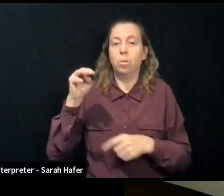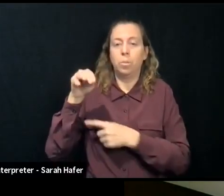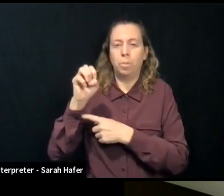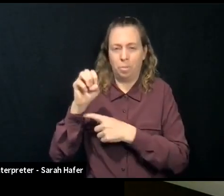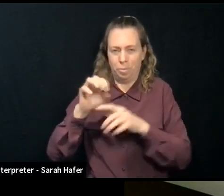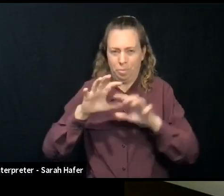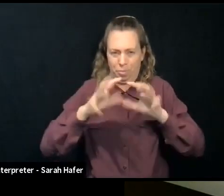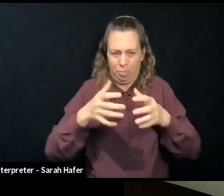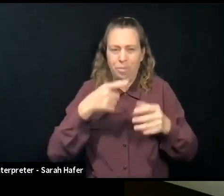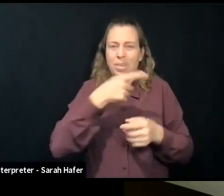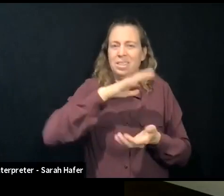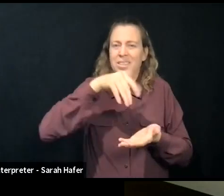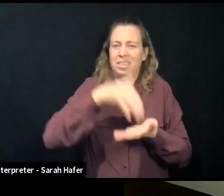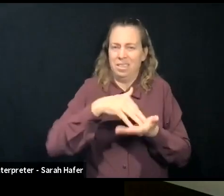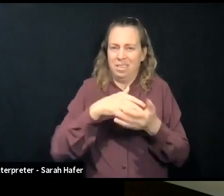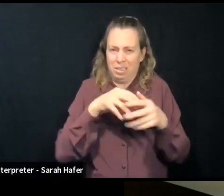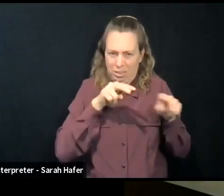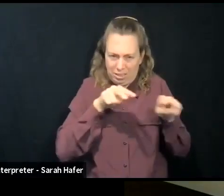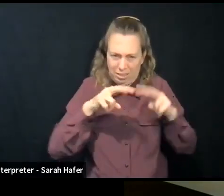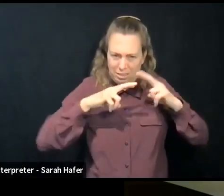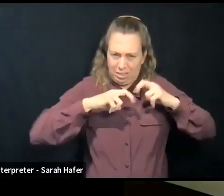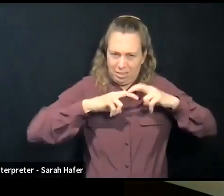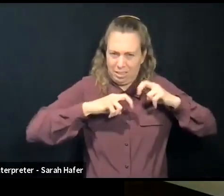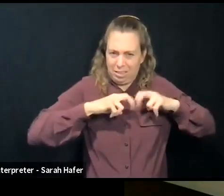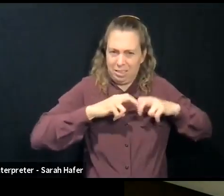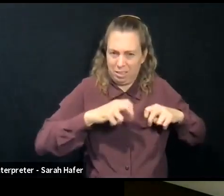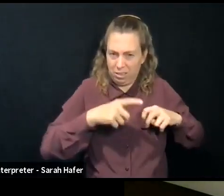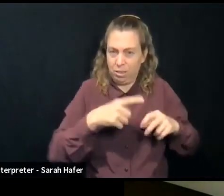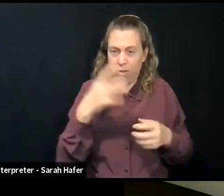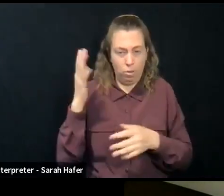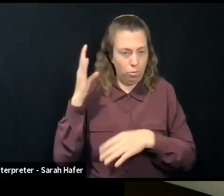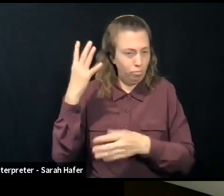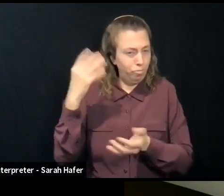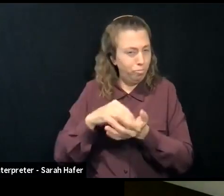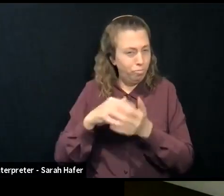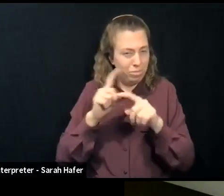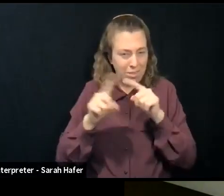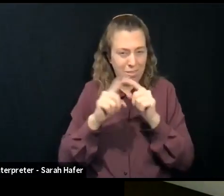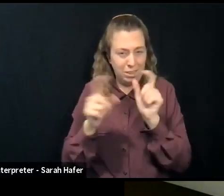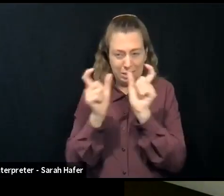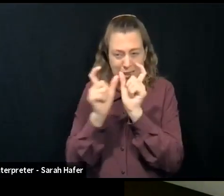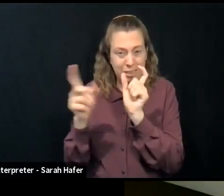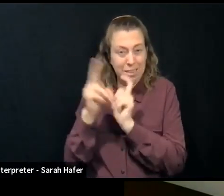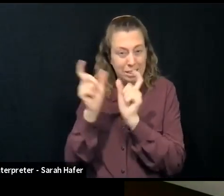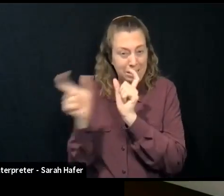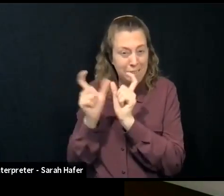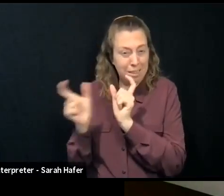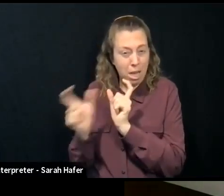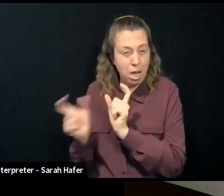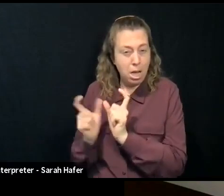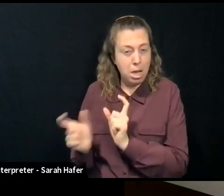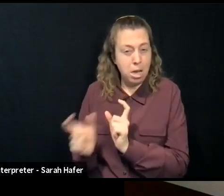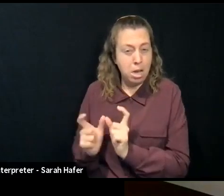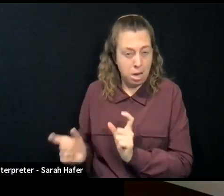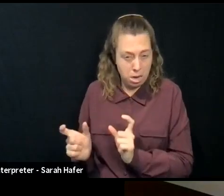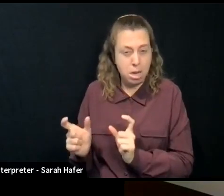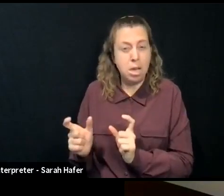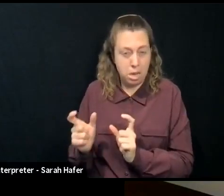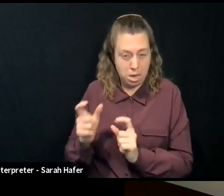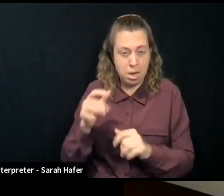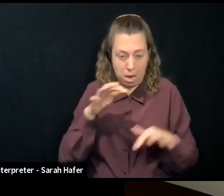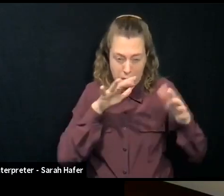to better understand how the virus may be entering, spreading, and changing across the state. For today's conversation, I'd like to